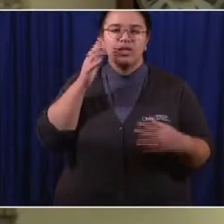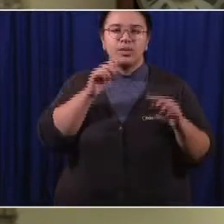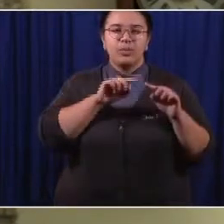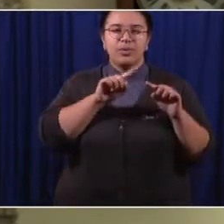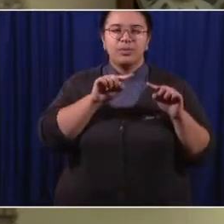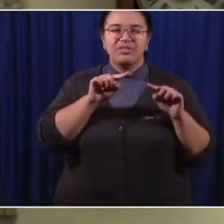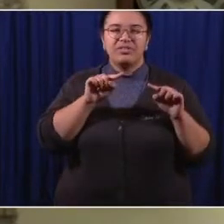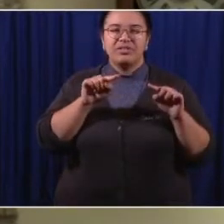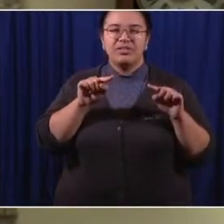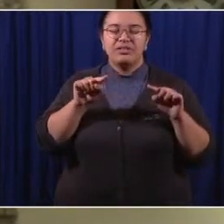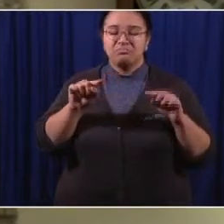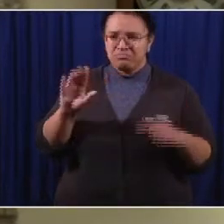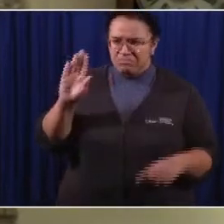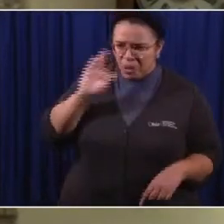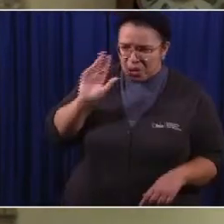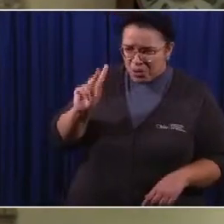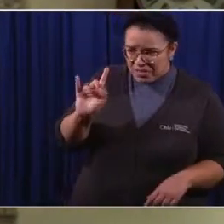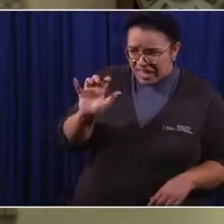Kevin.